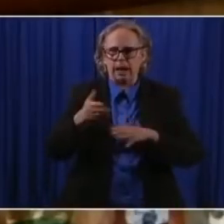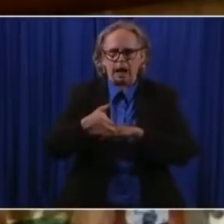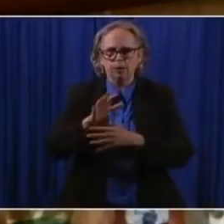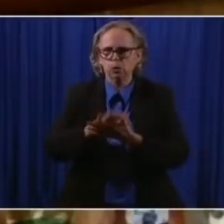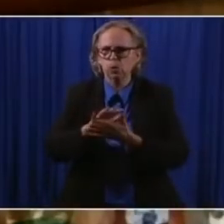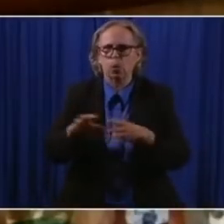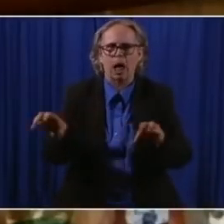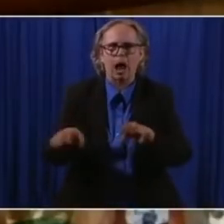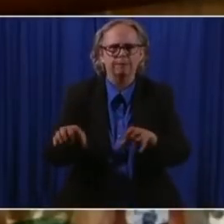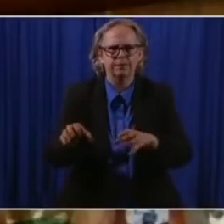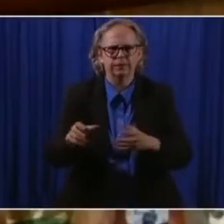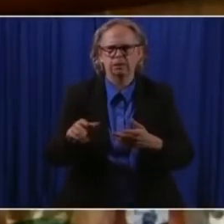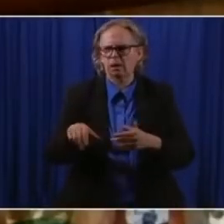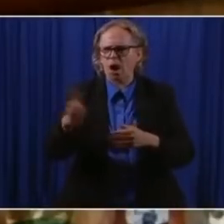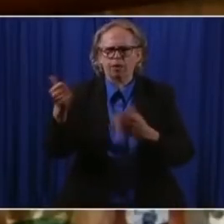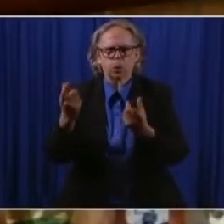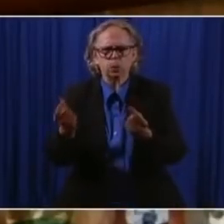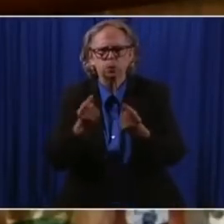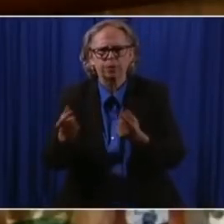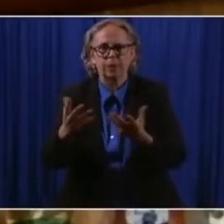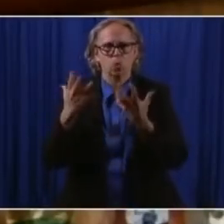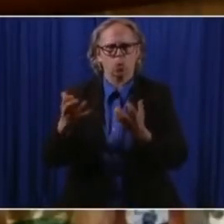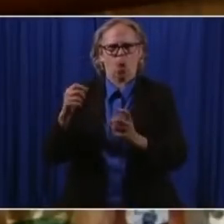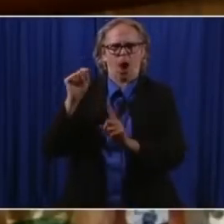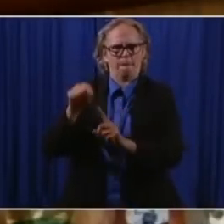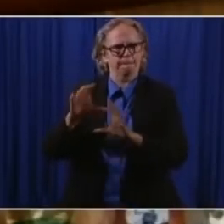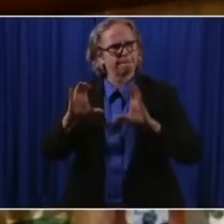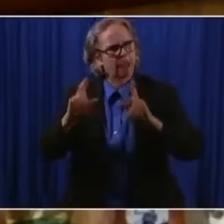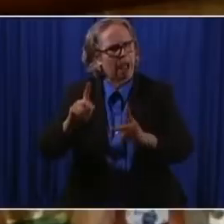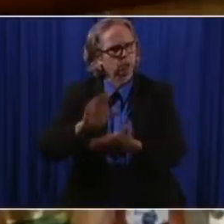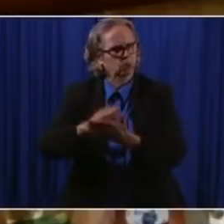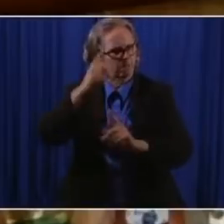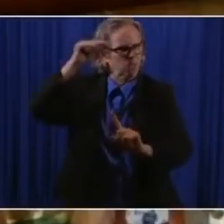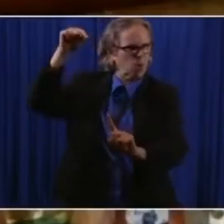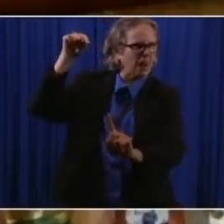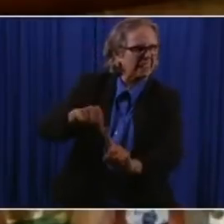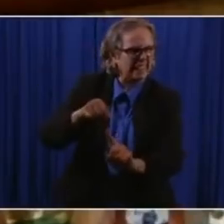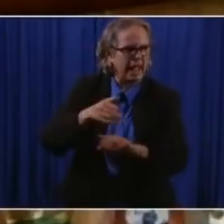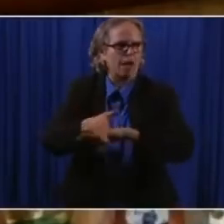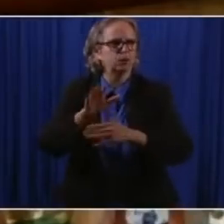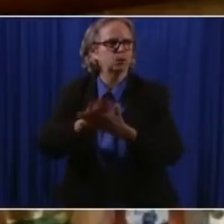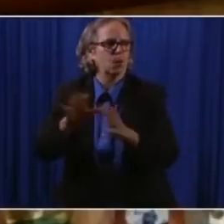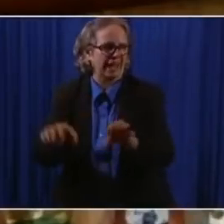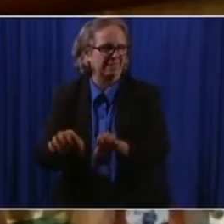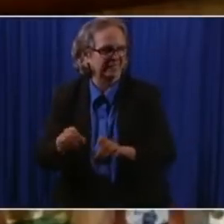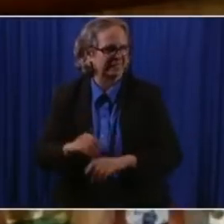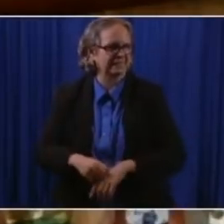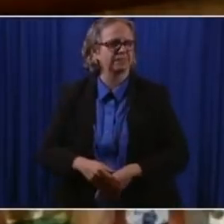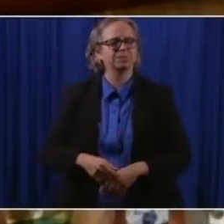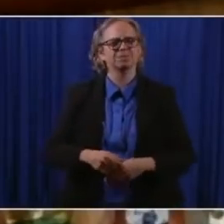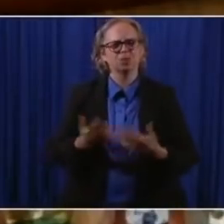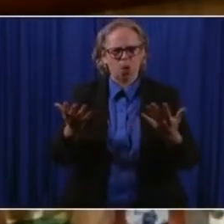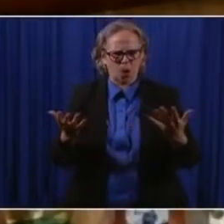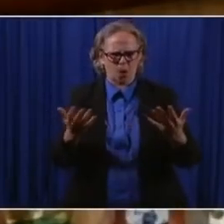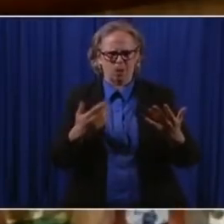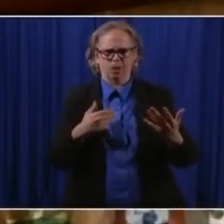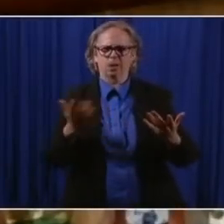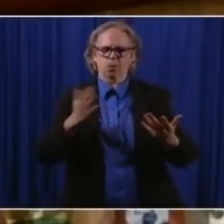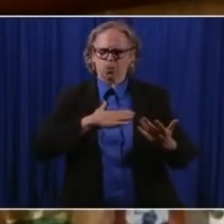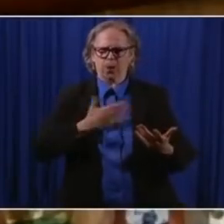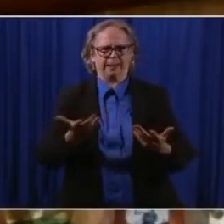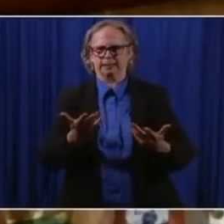in the high school, I think had less risk tolerance than some of our other families. And so for us, it was all